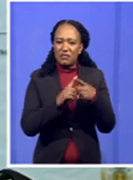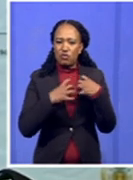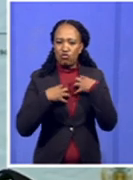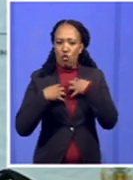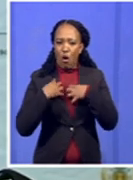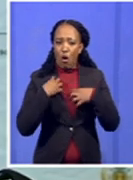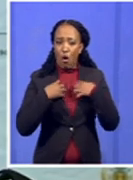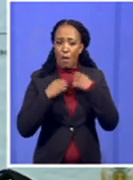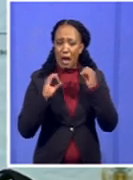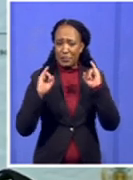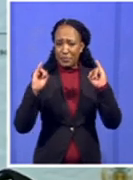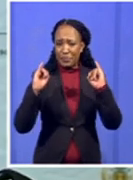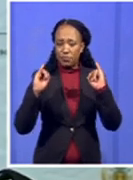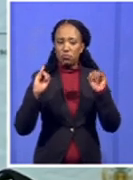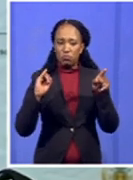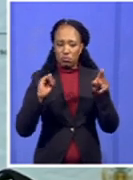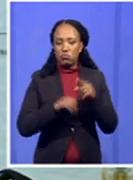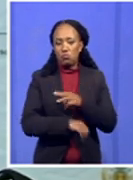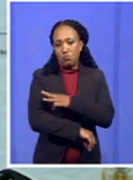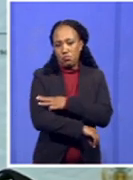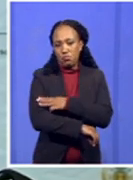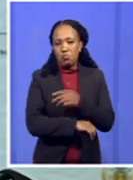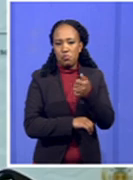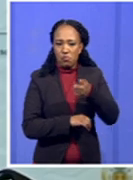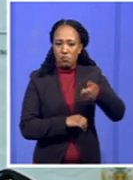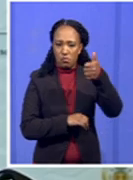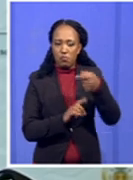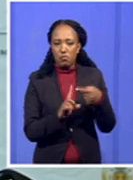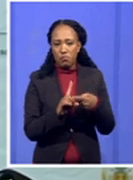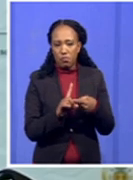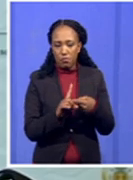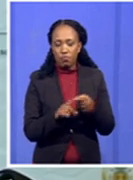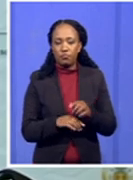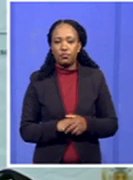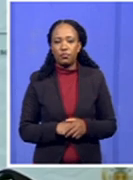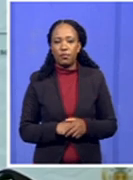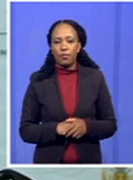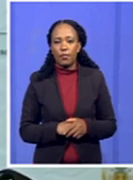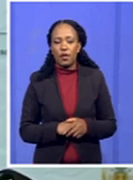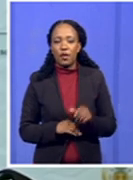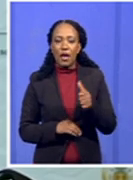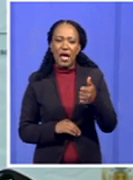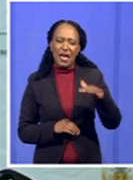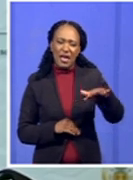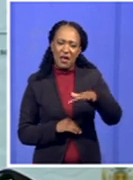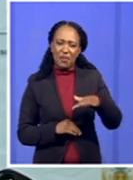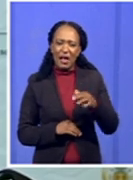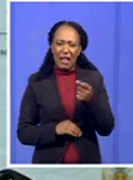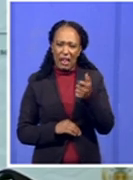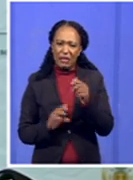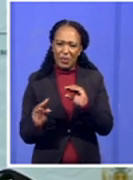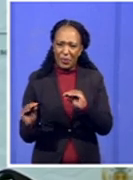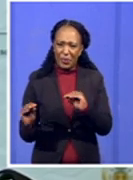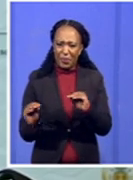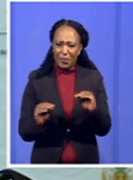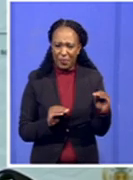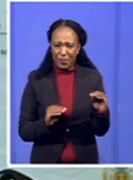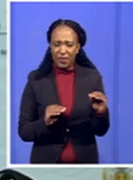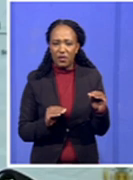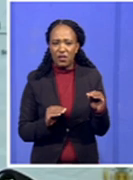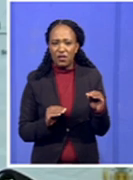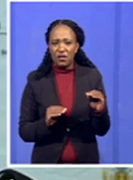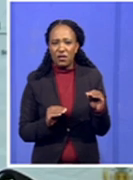clinicians are managing this. So one of the areas which is a bit of a delay is that